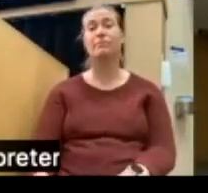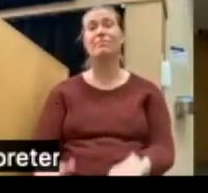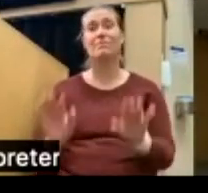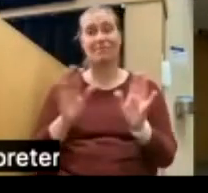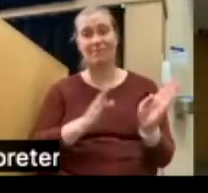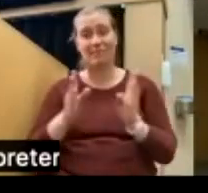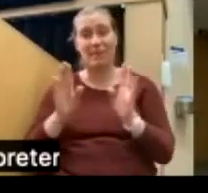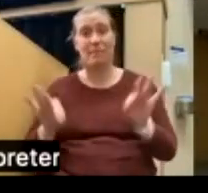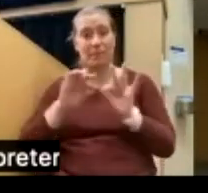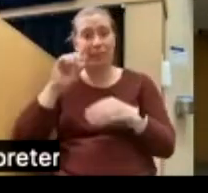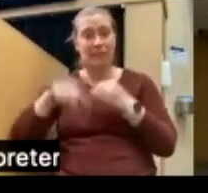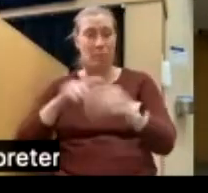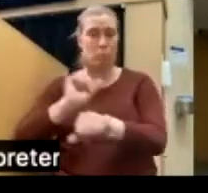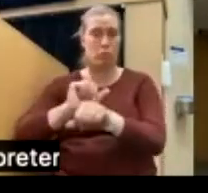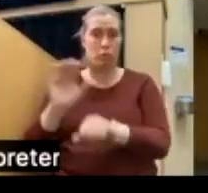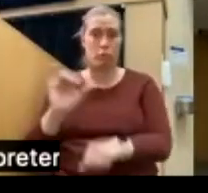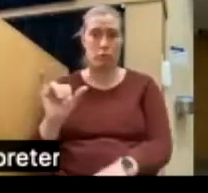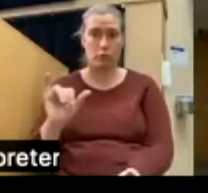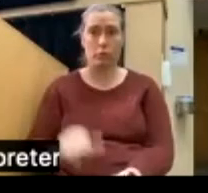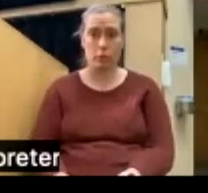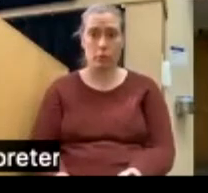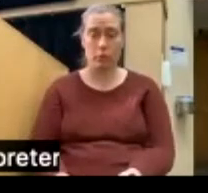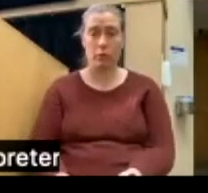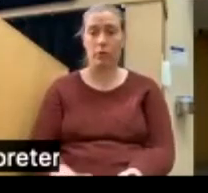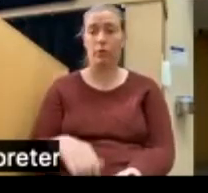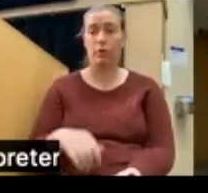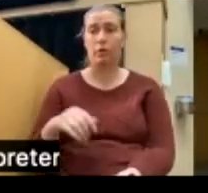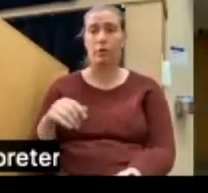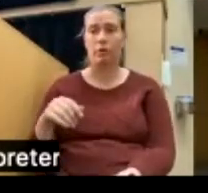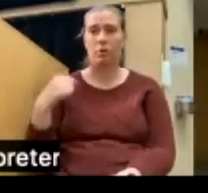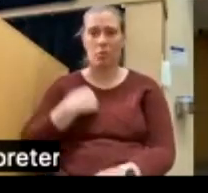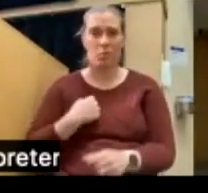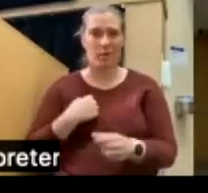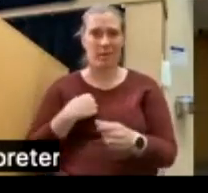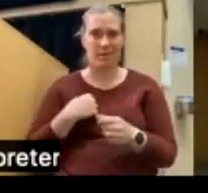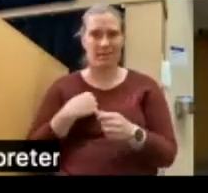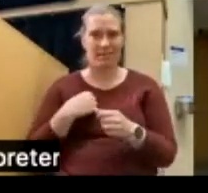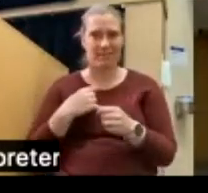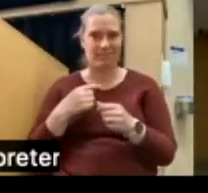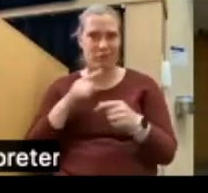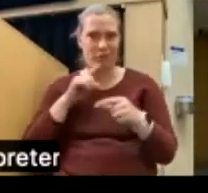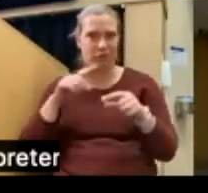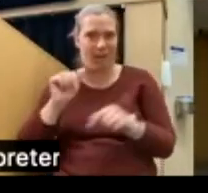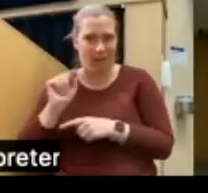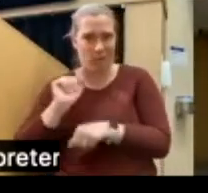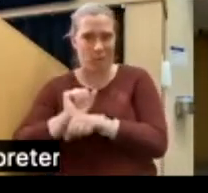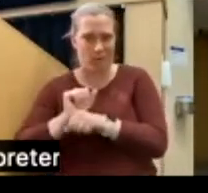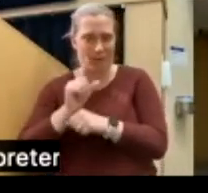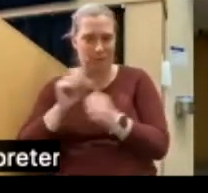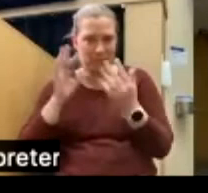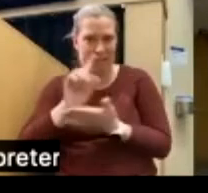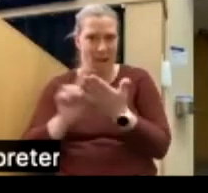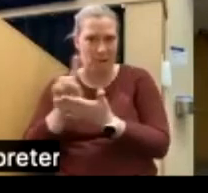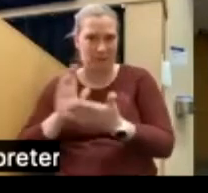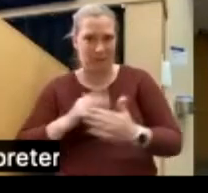So, you know, we spend a third of our lives at work, and yet it's somehow often overlooked as a key component